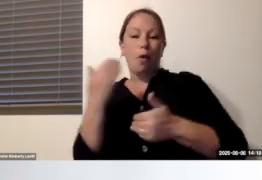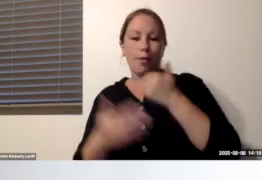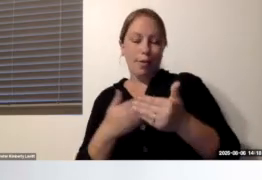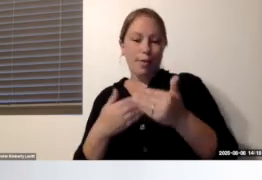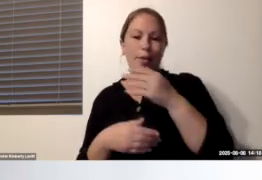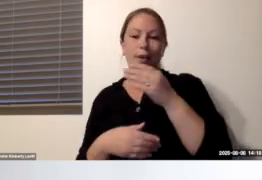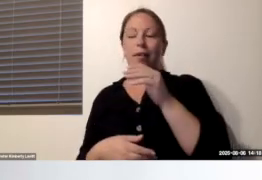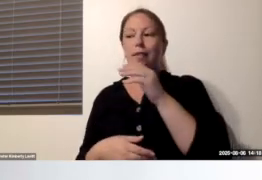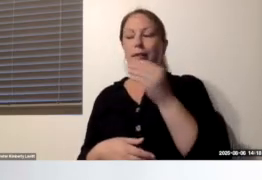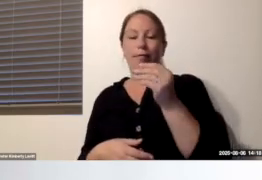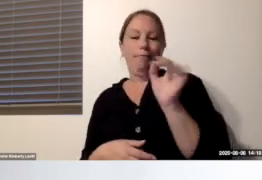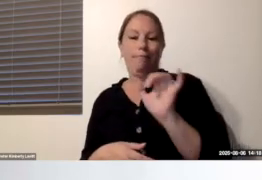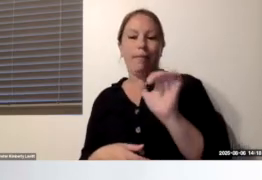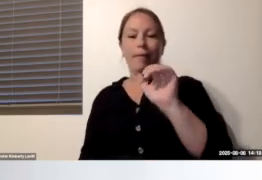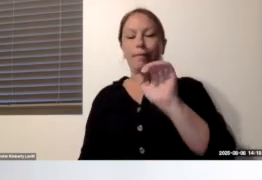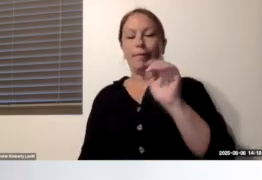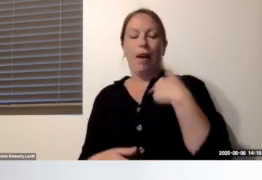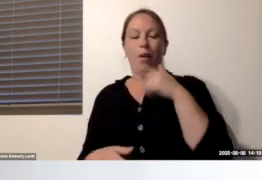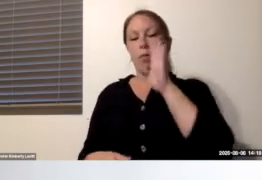eligibility? I'll stop there. Thank you so much.